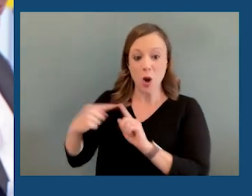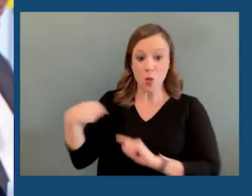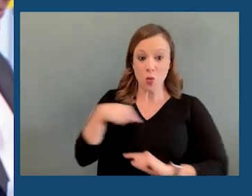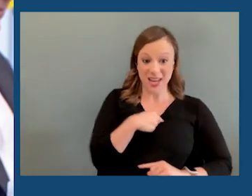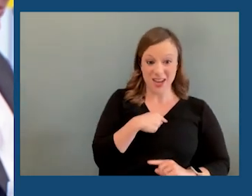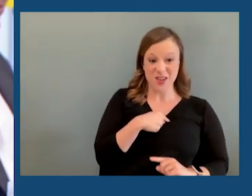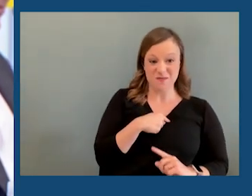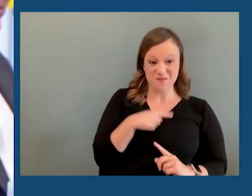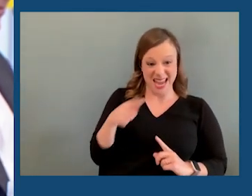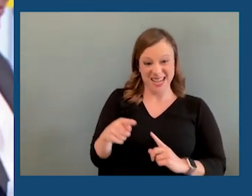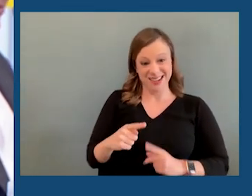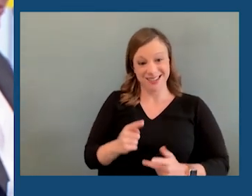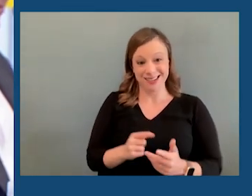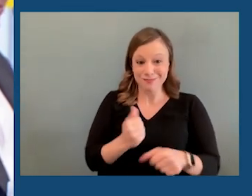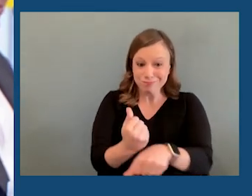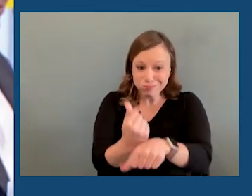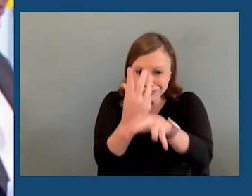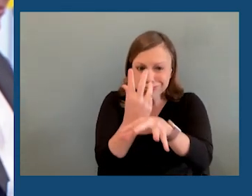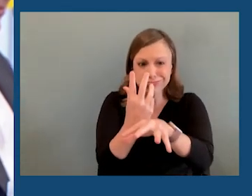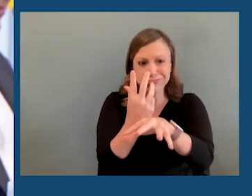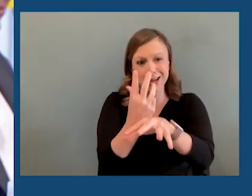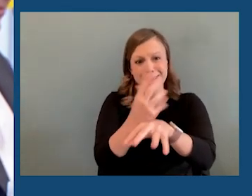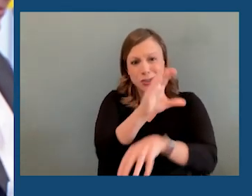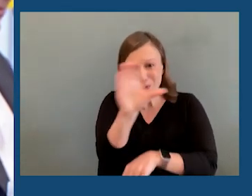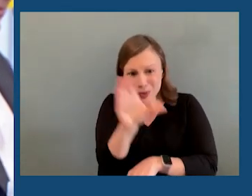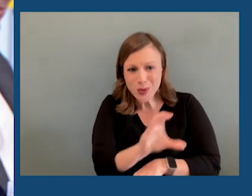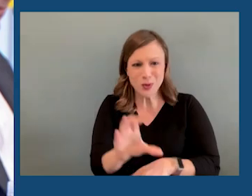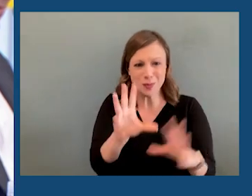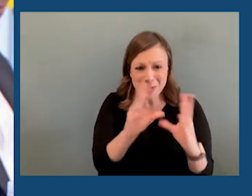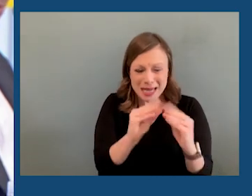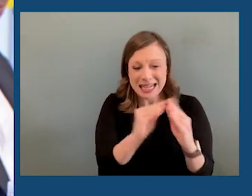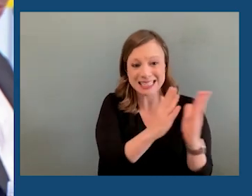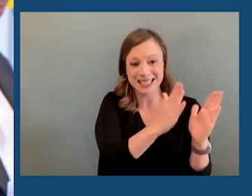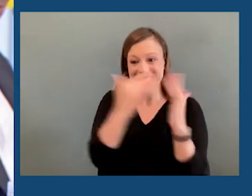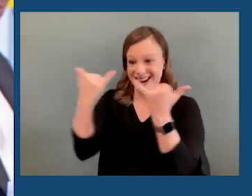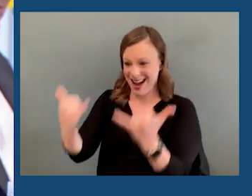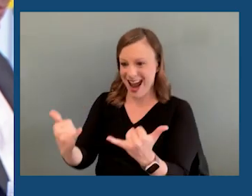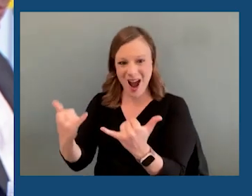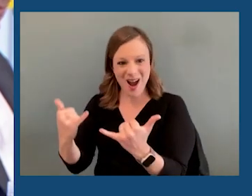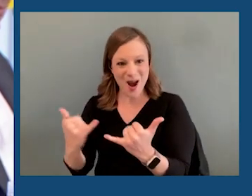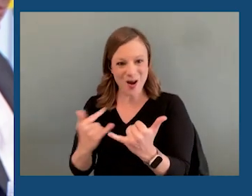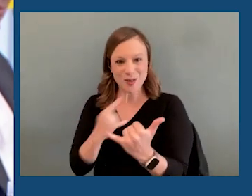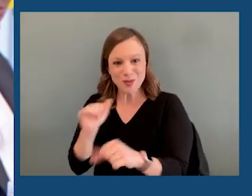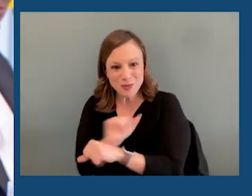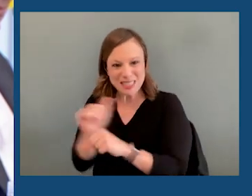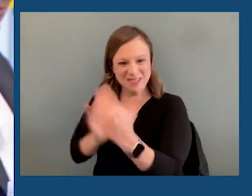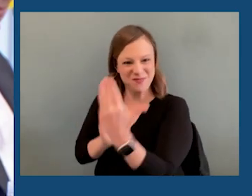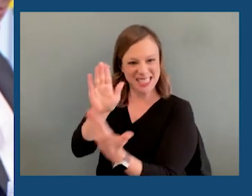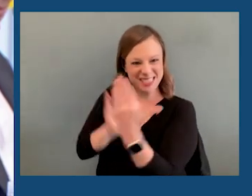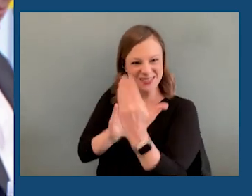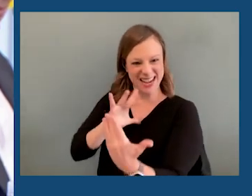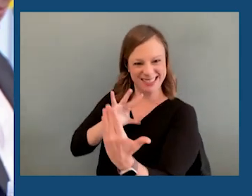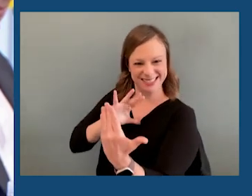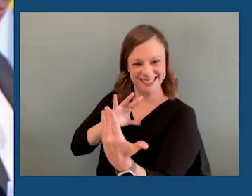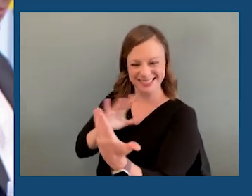dimensions is important and wonderful. I think the next steps are really about building this